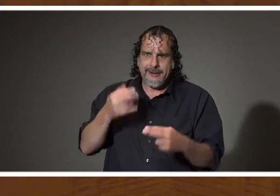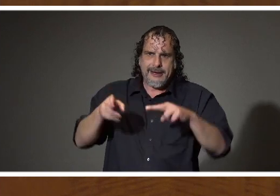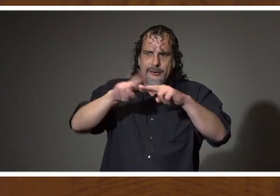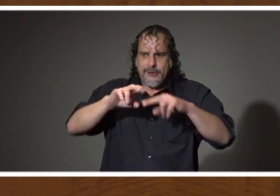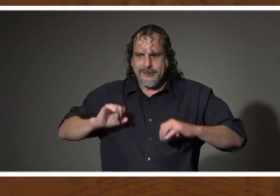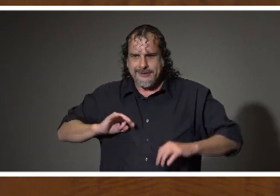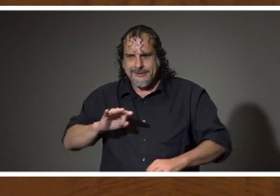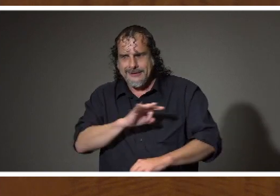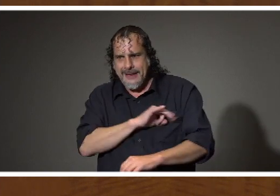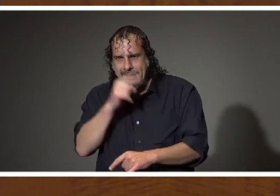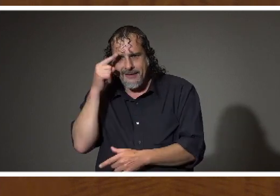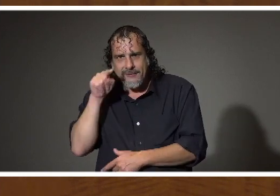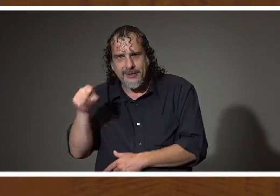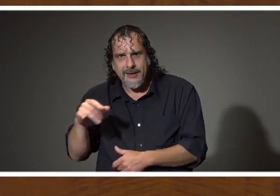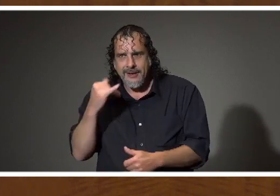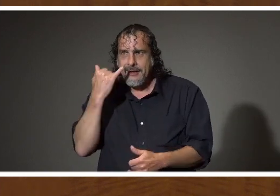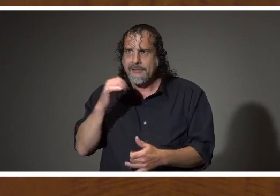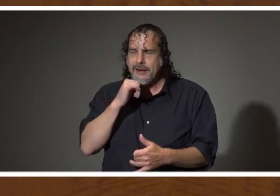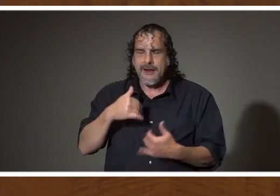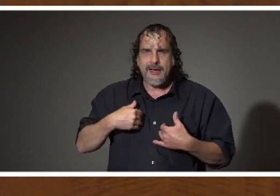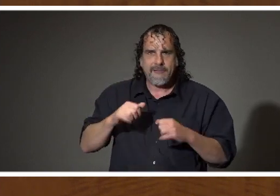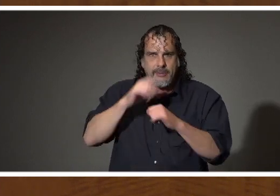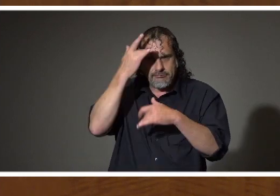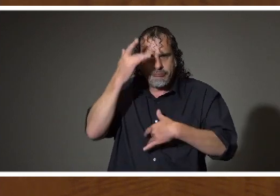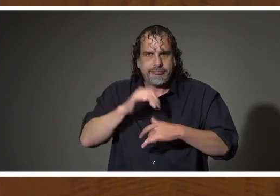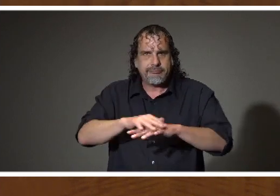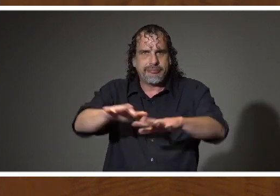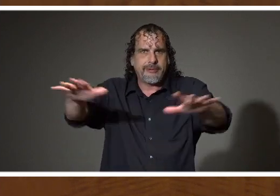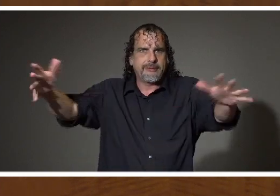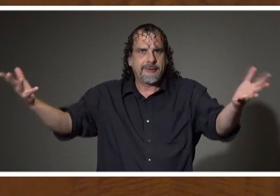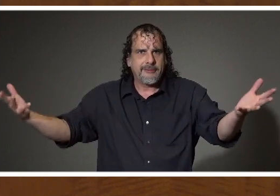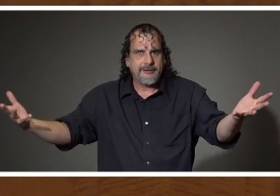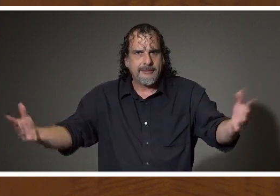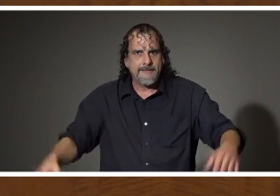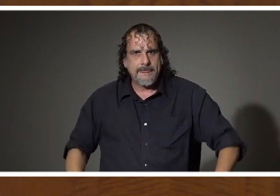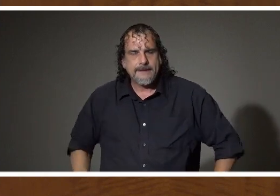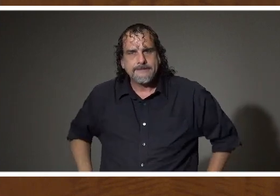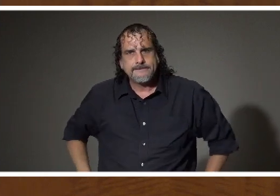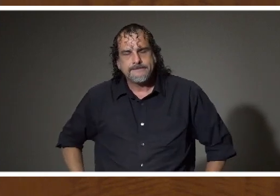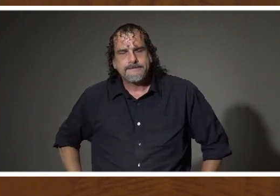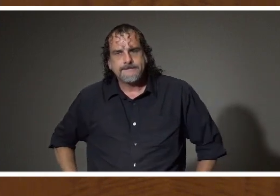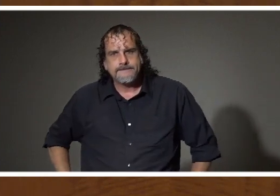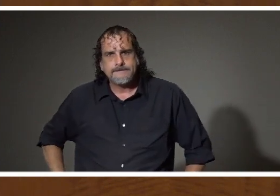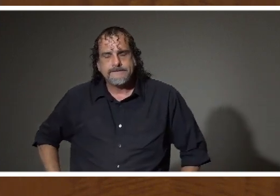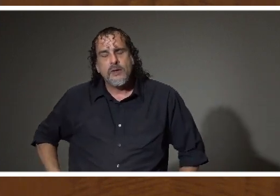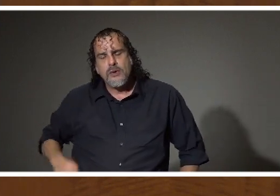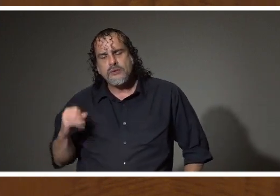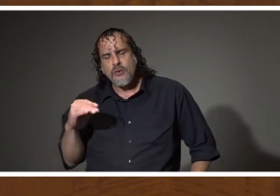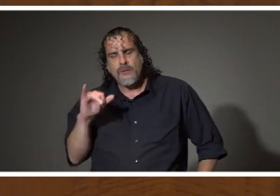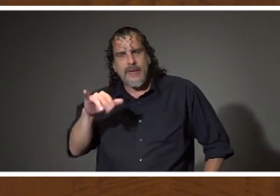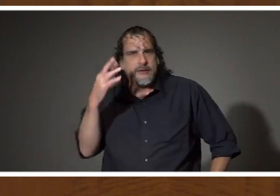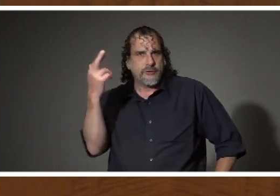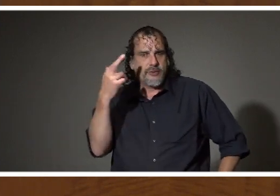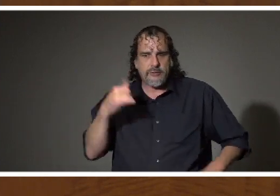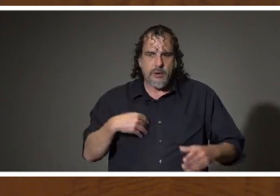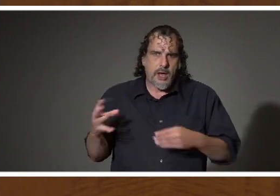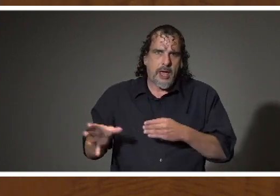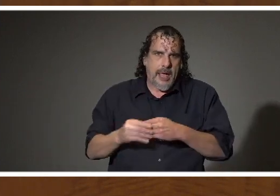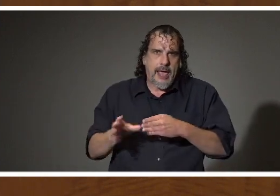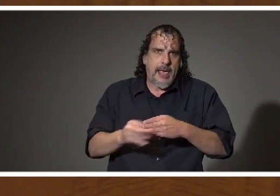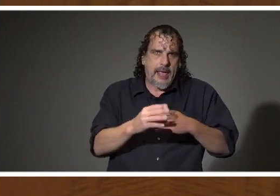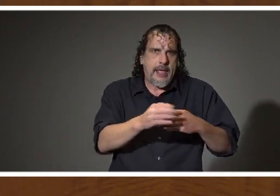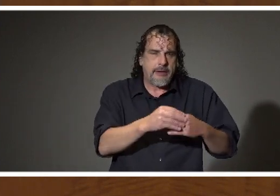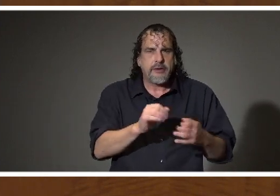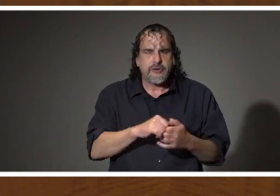increasing employment to deal with the pandemic unless, and of course, the pandemic had occurred. And so we'll work with Dr. Dobbs and his team